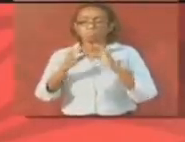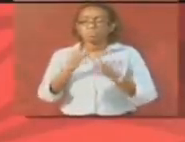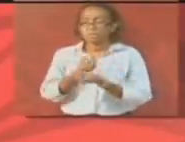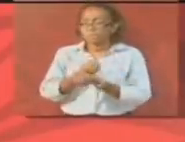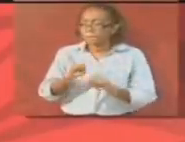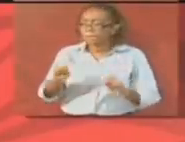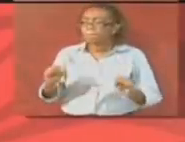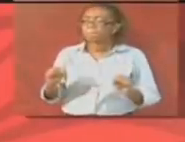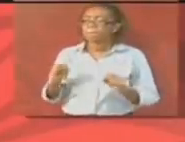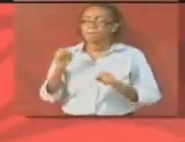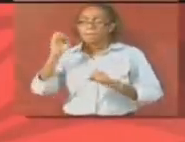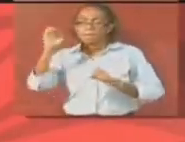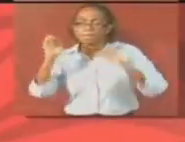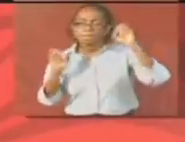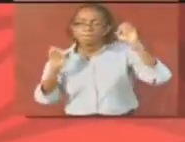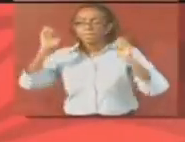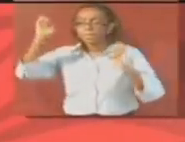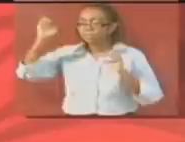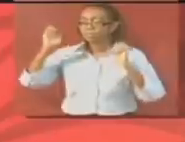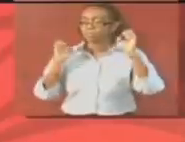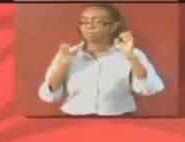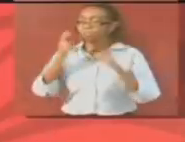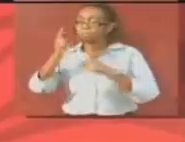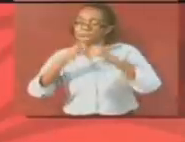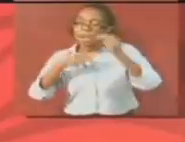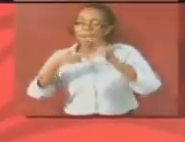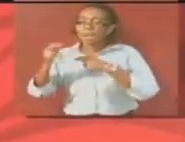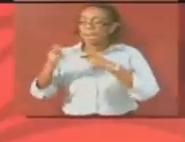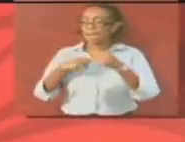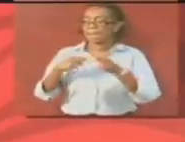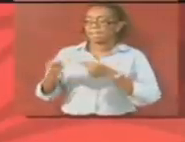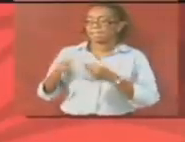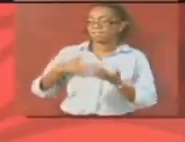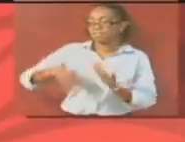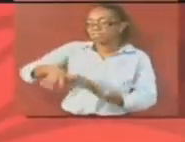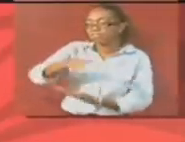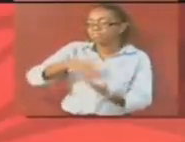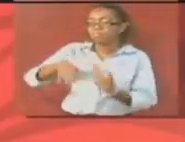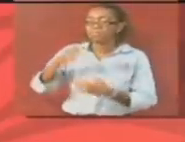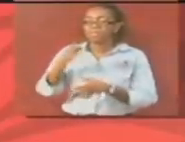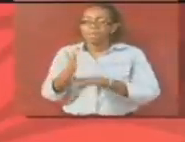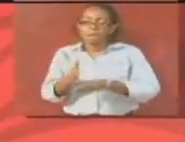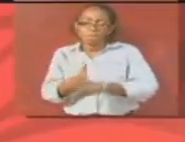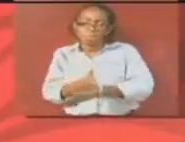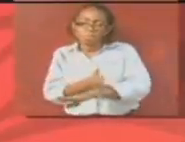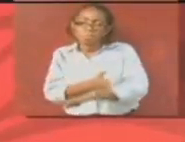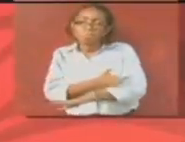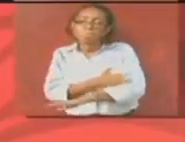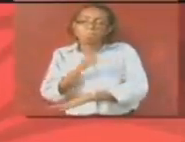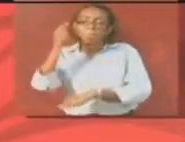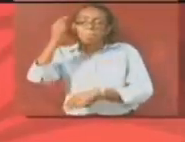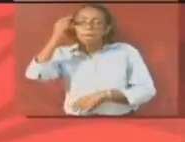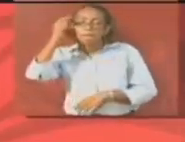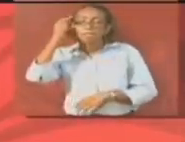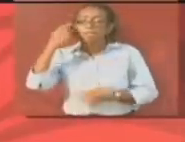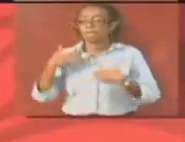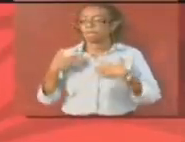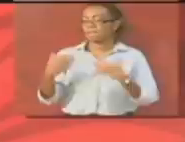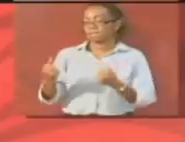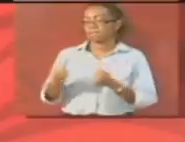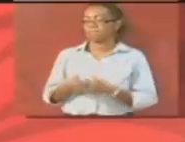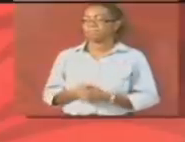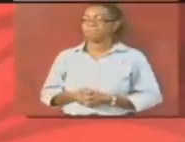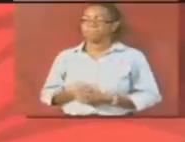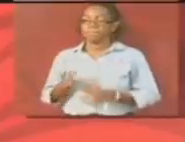fun, and social interaction to help us improve our mental health. Now, if you feel you need professional support, reach